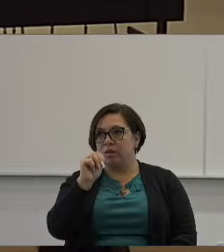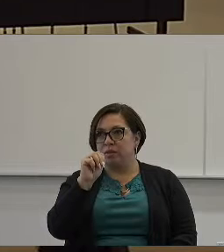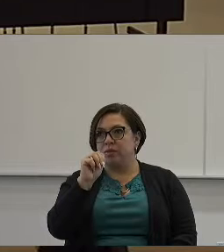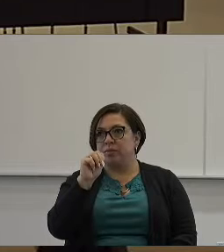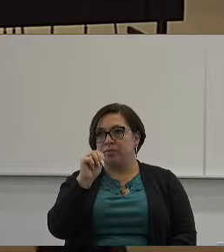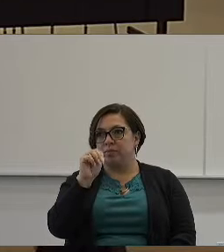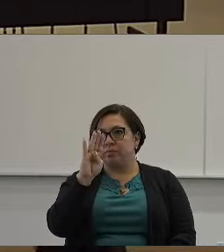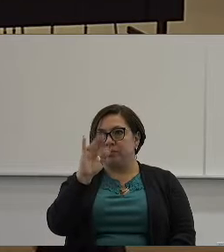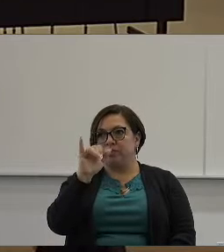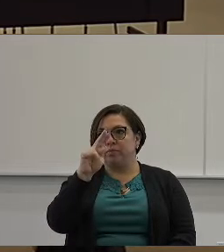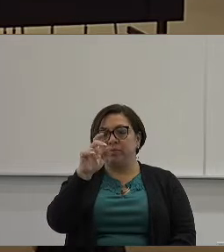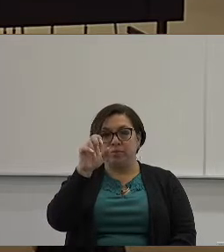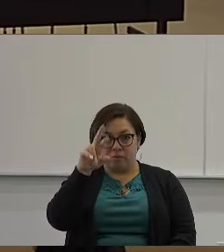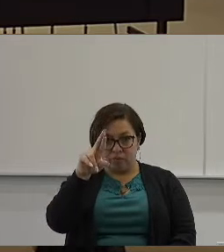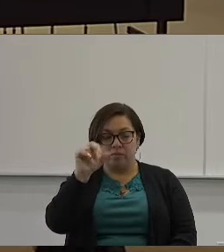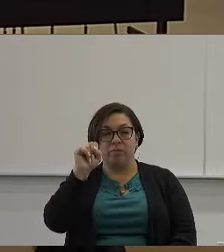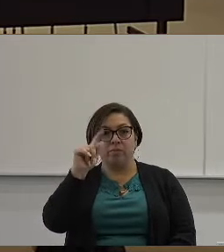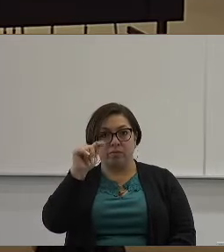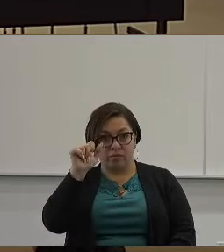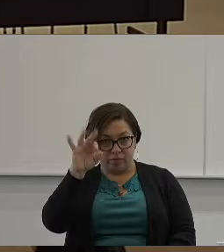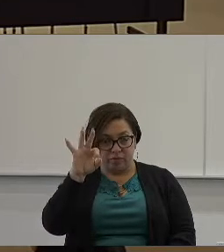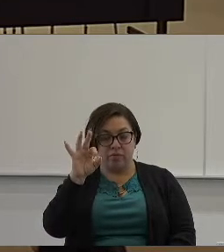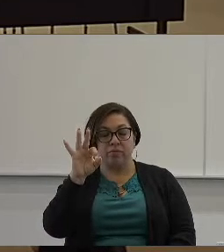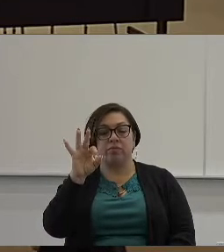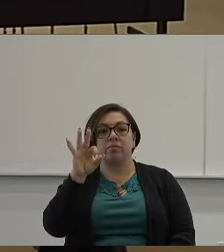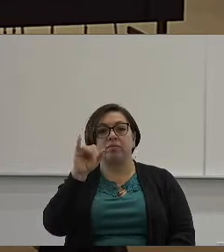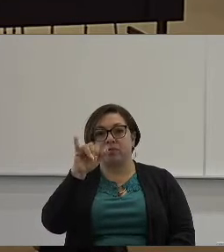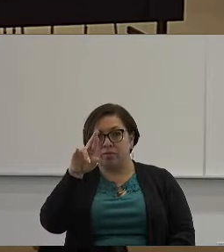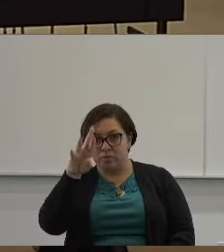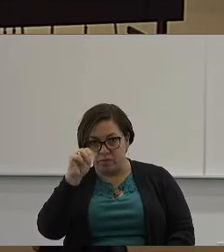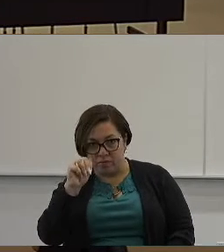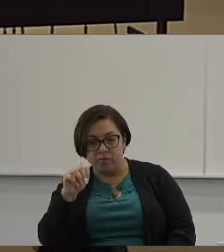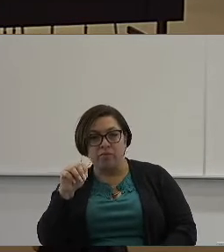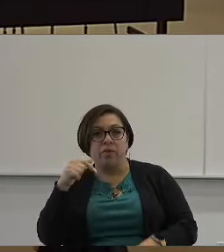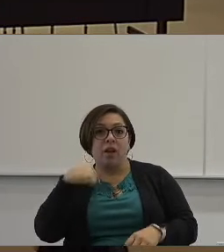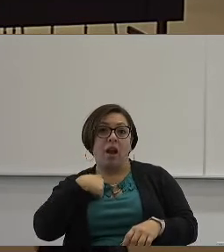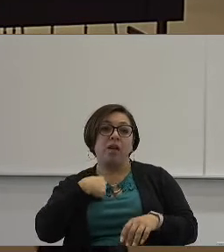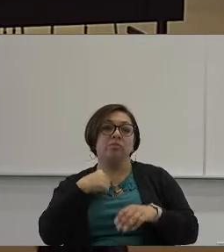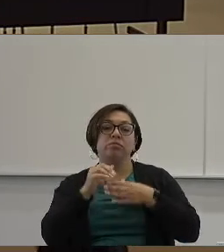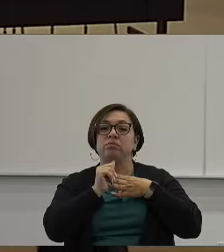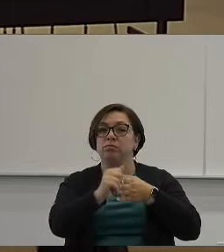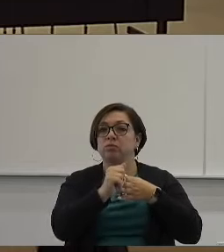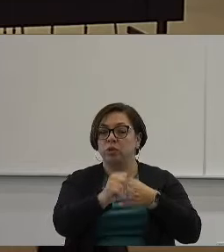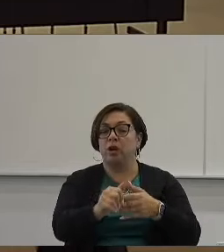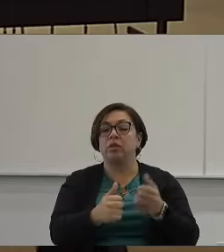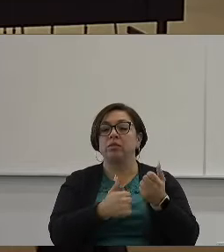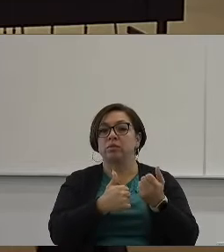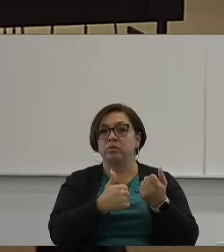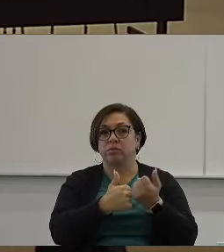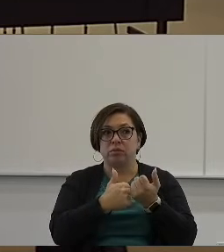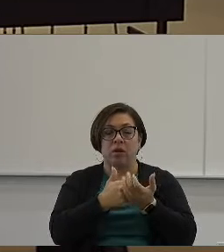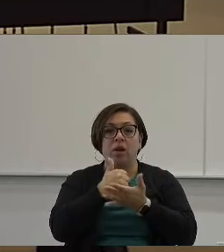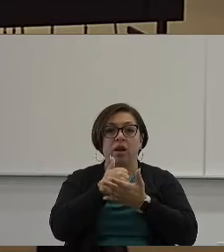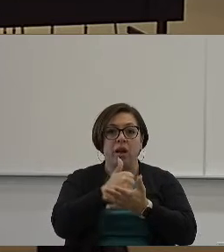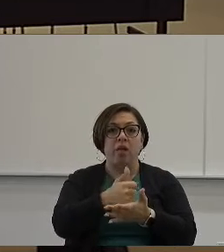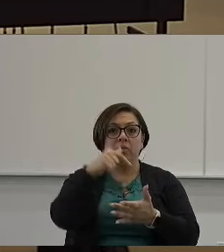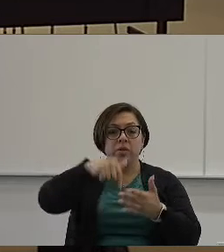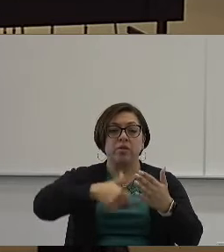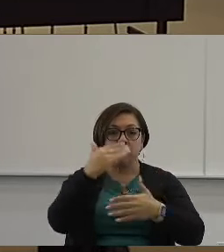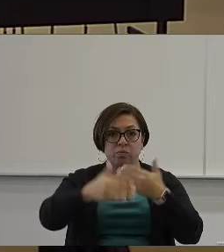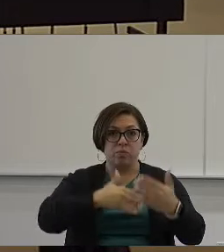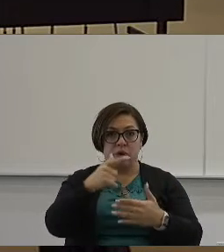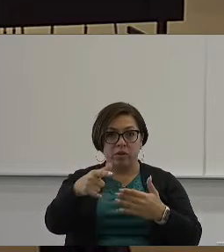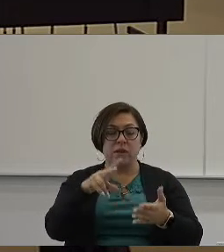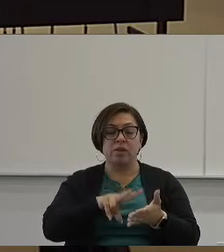District in its 10-year redistricting process. As Ms. Acosta mentioned, this process is kicked off by the release of the